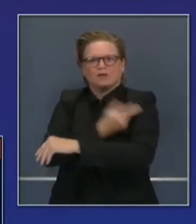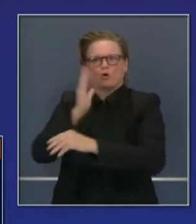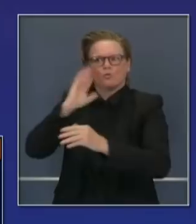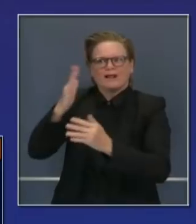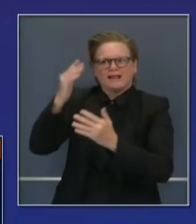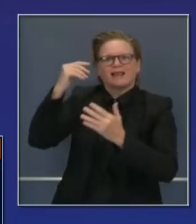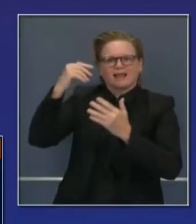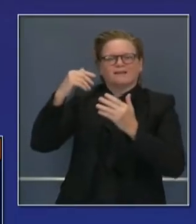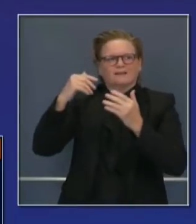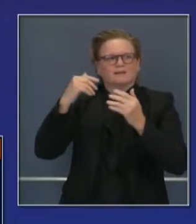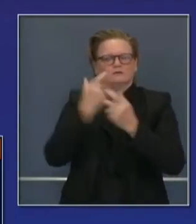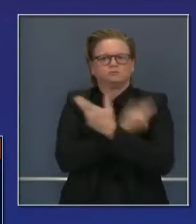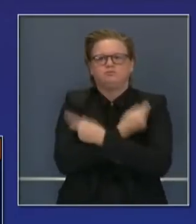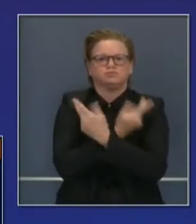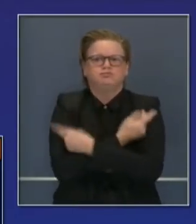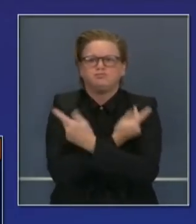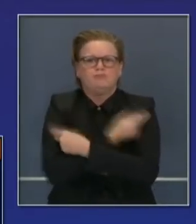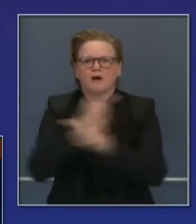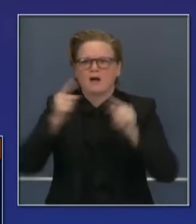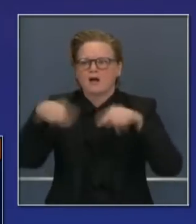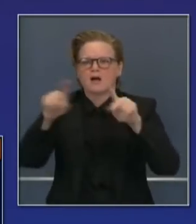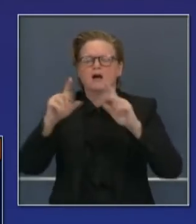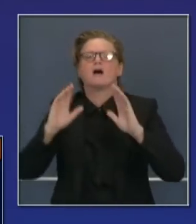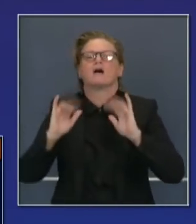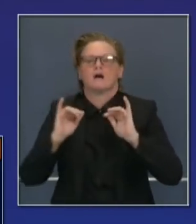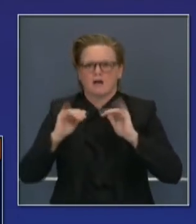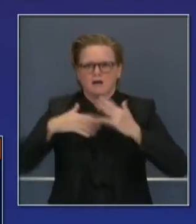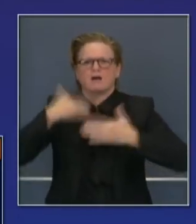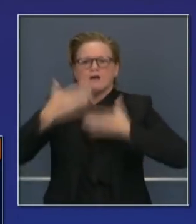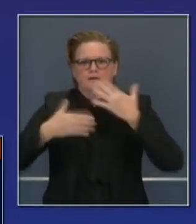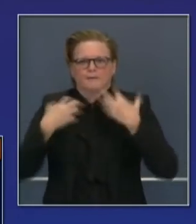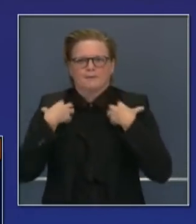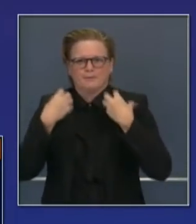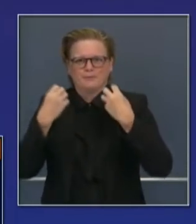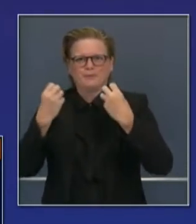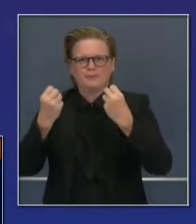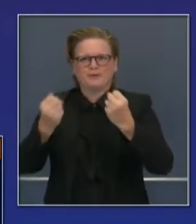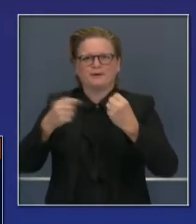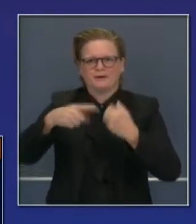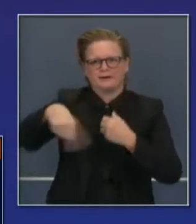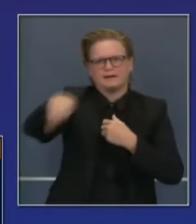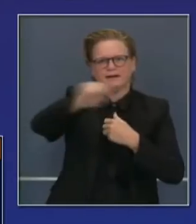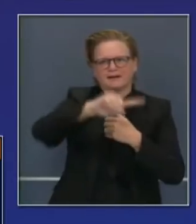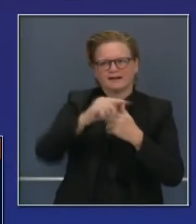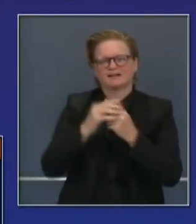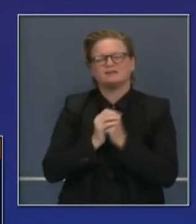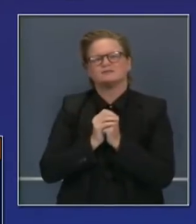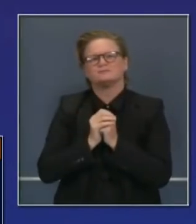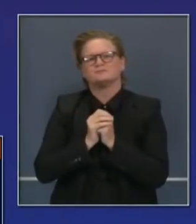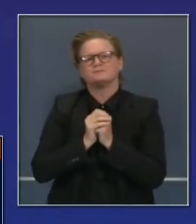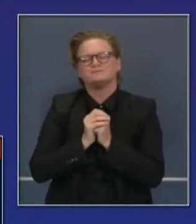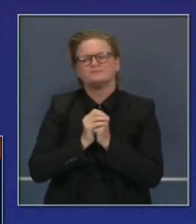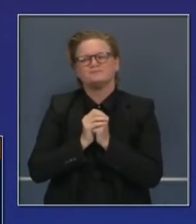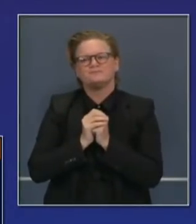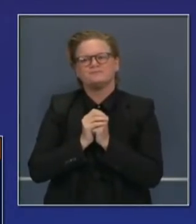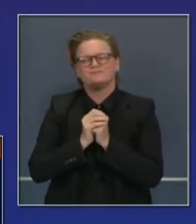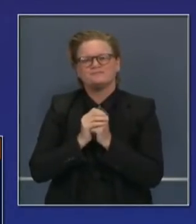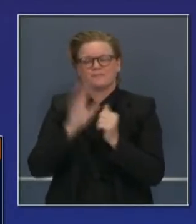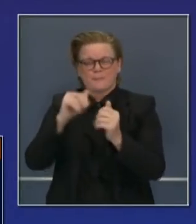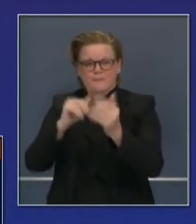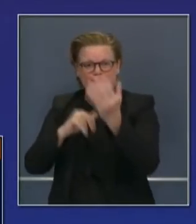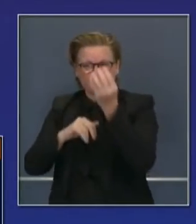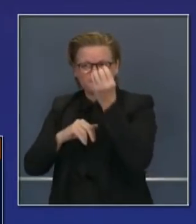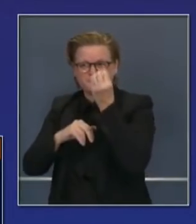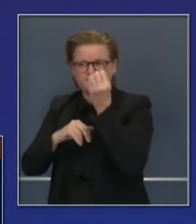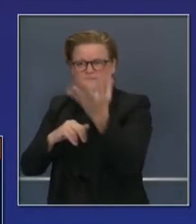be availing themselves the opportunity to take the vaccine. I want to update you on the